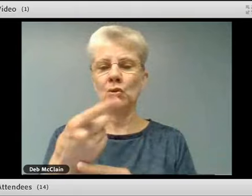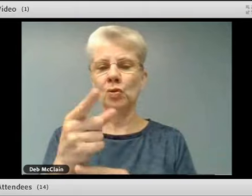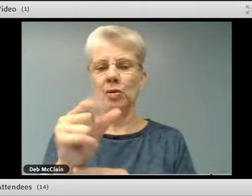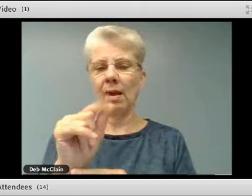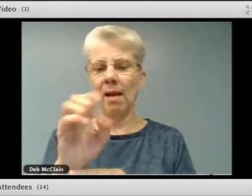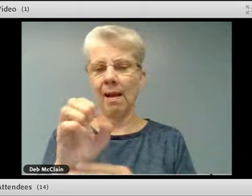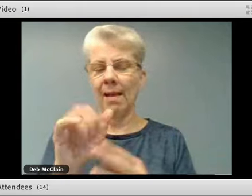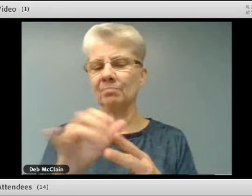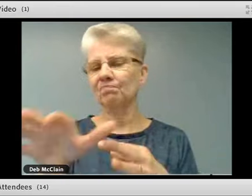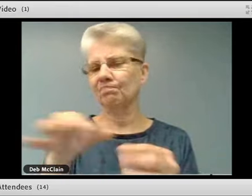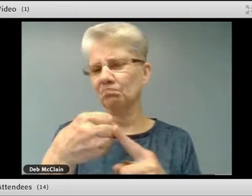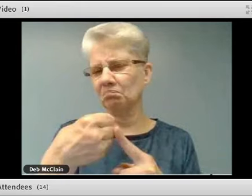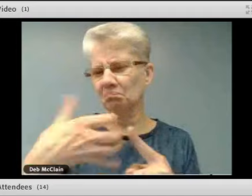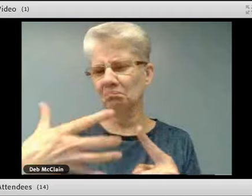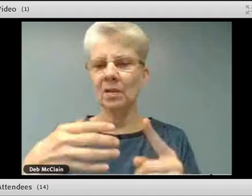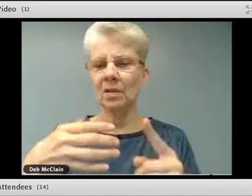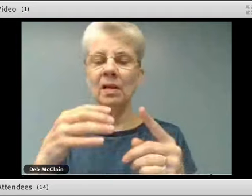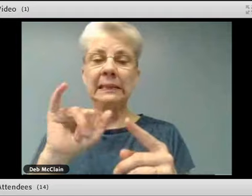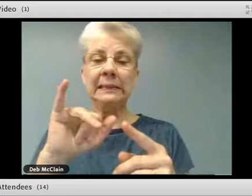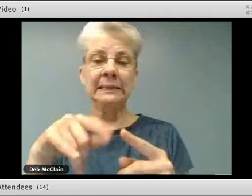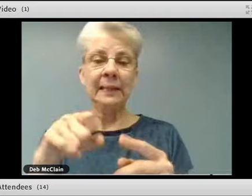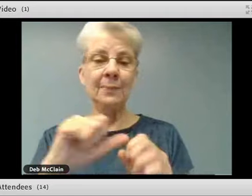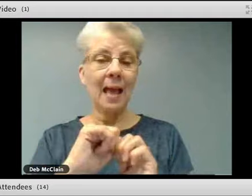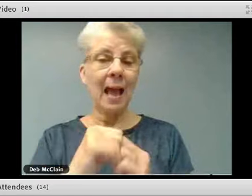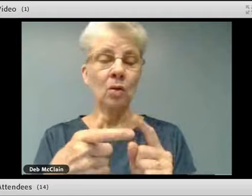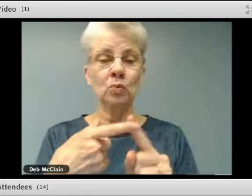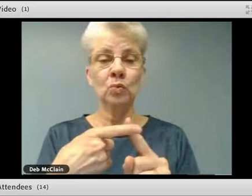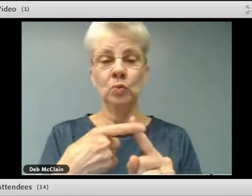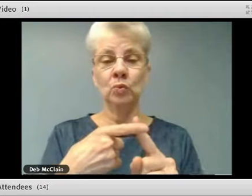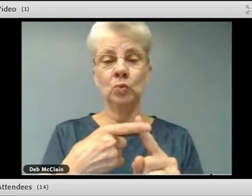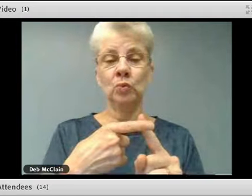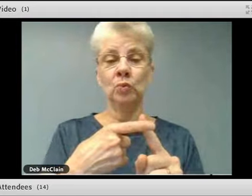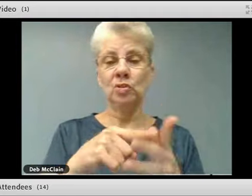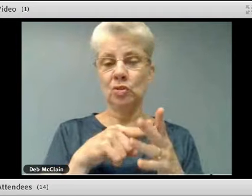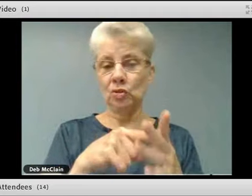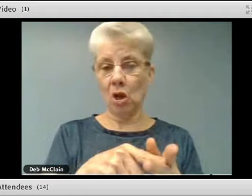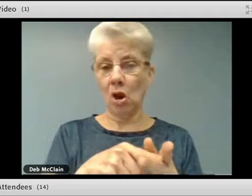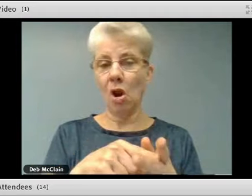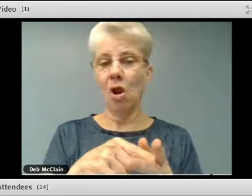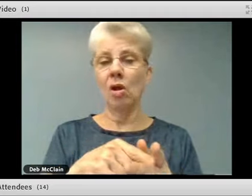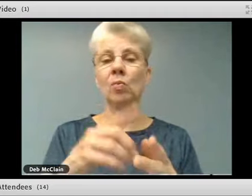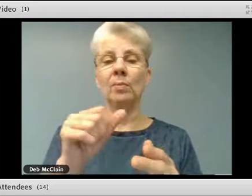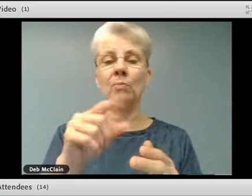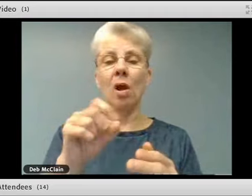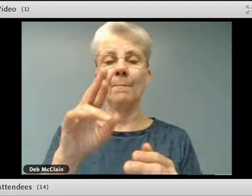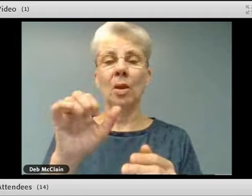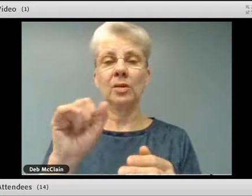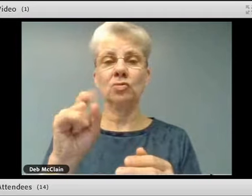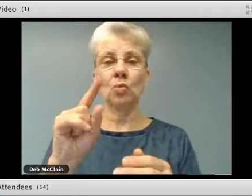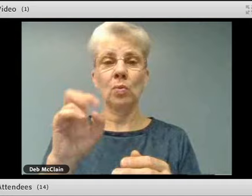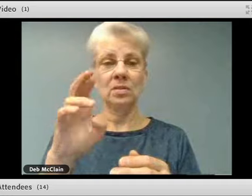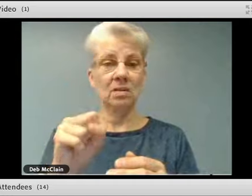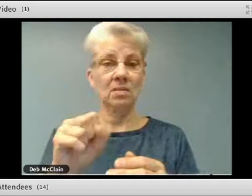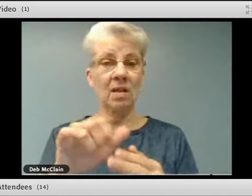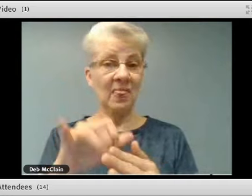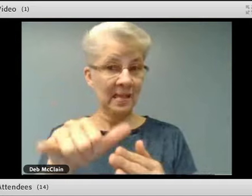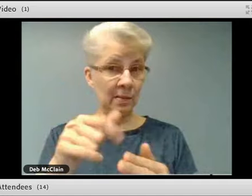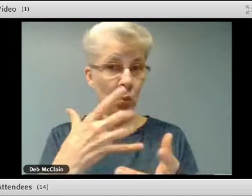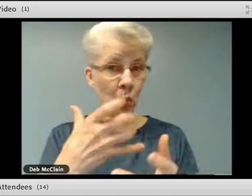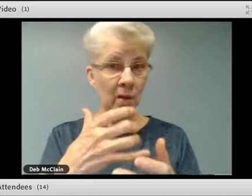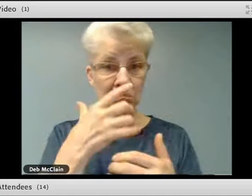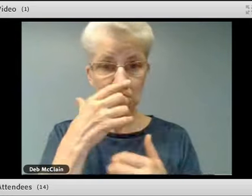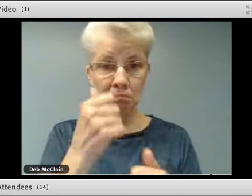gives you some tips on how to get started with primary source sets if that's something you want to visit